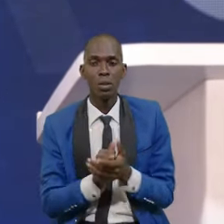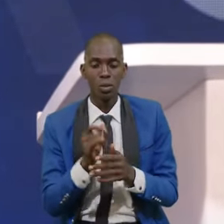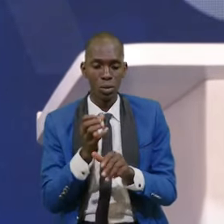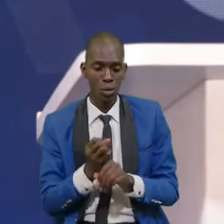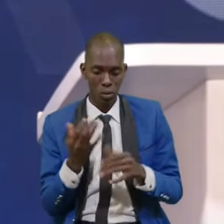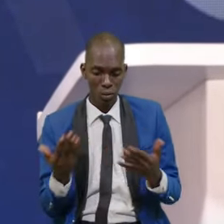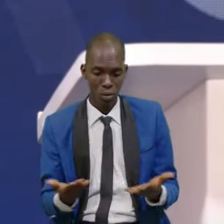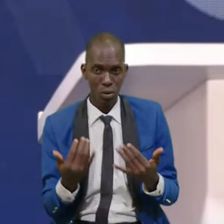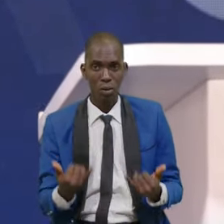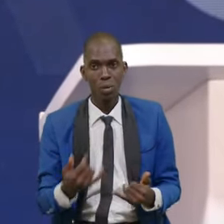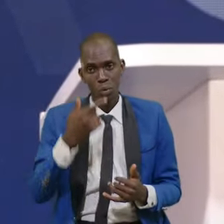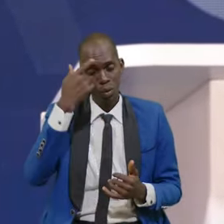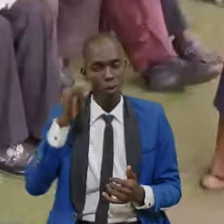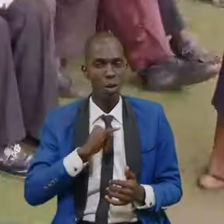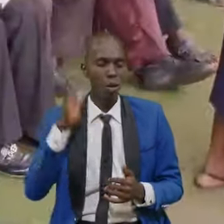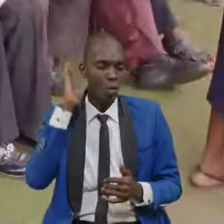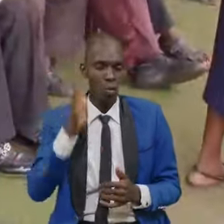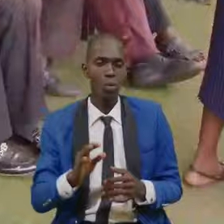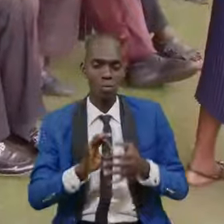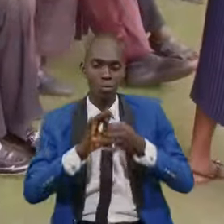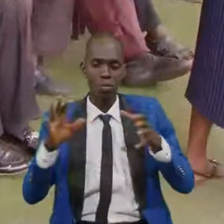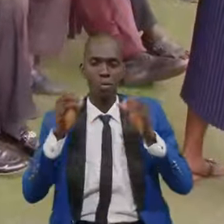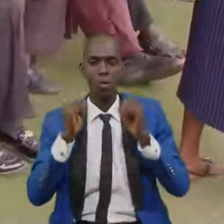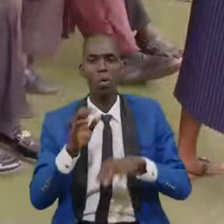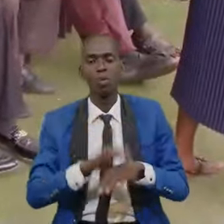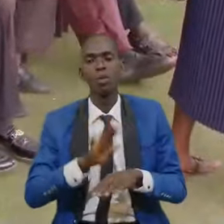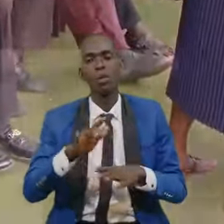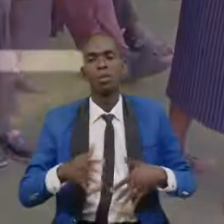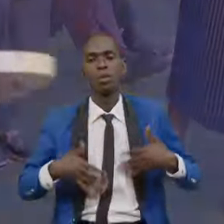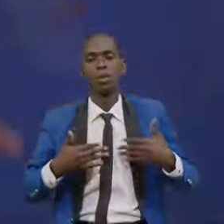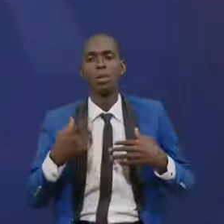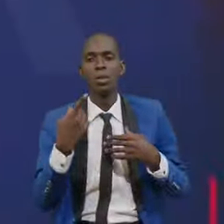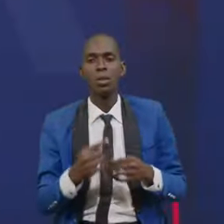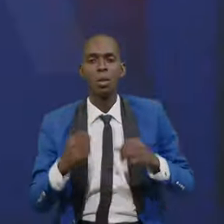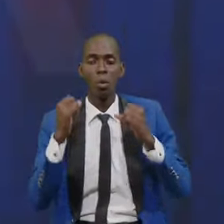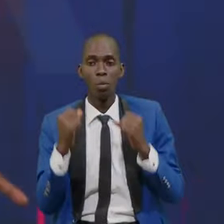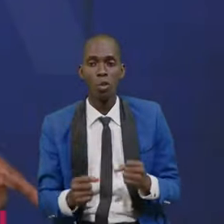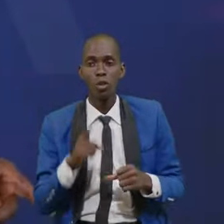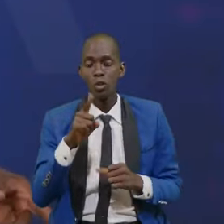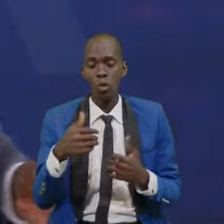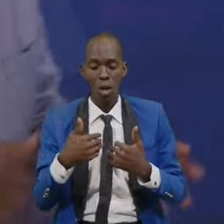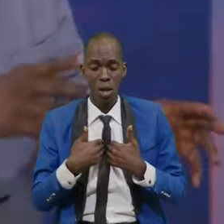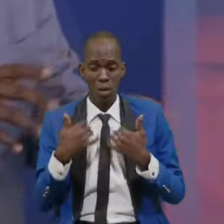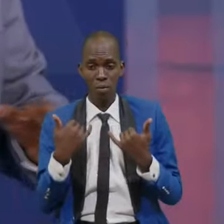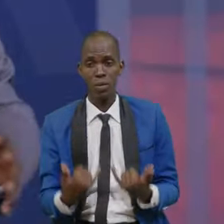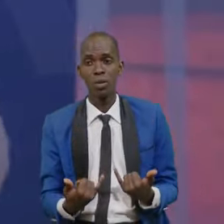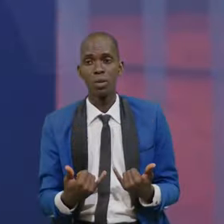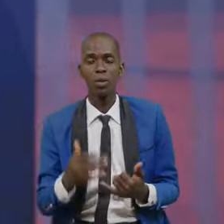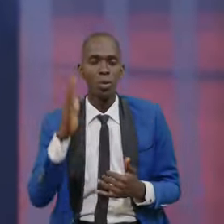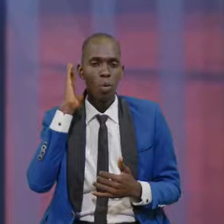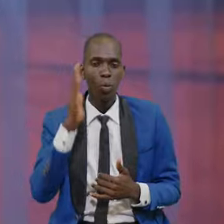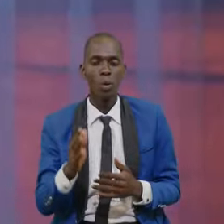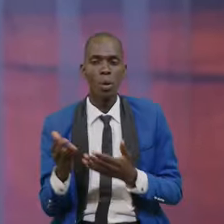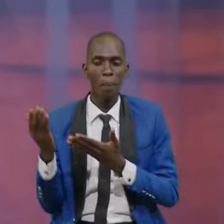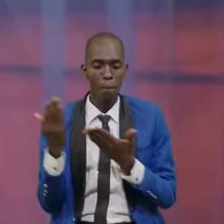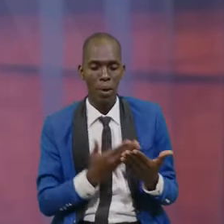because I'm going to pronounce power upon your life. The power you have now will bring